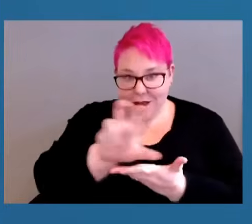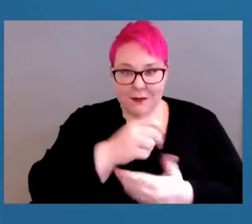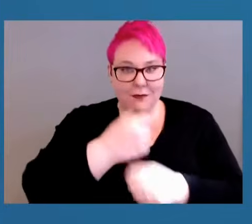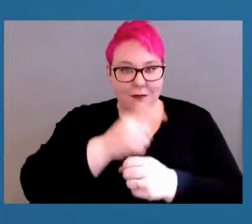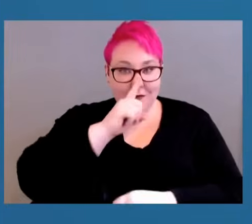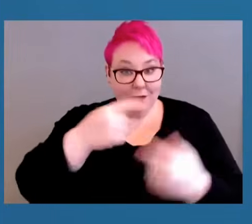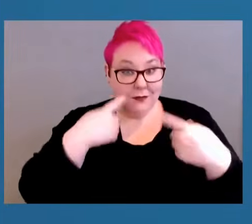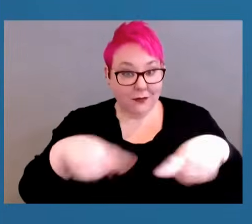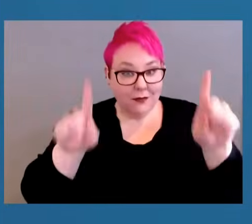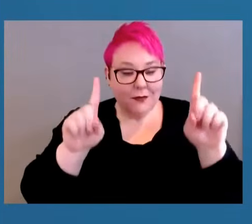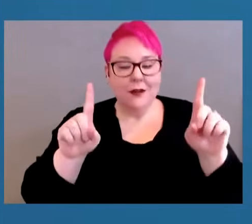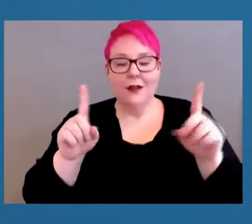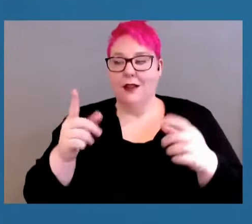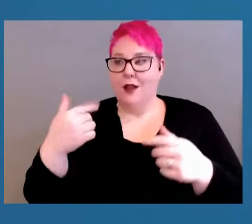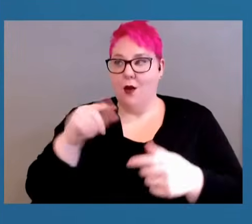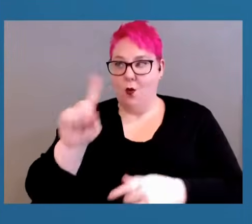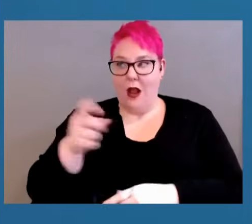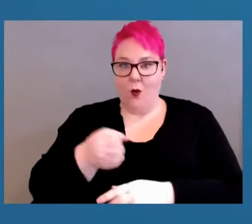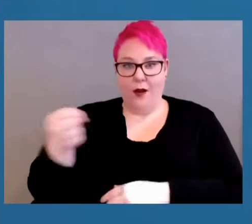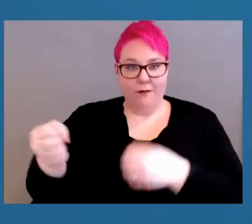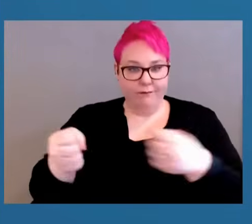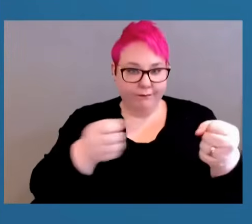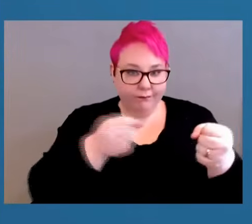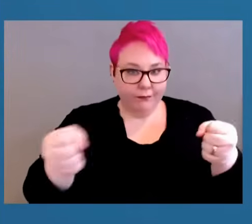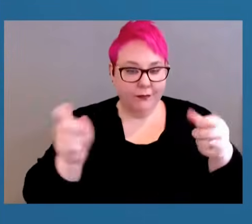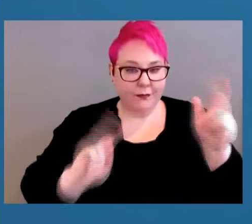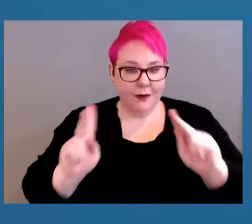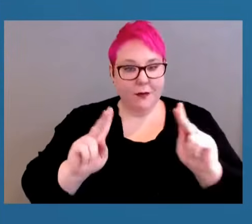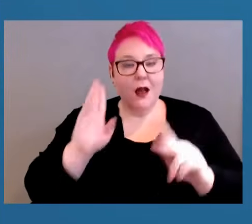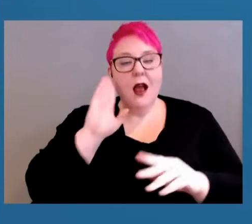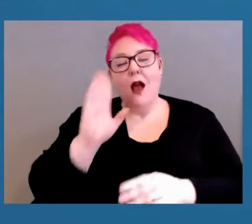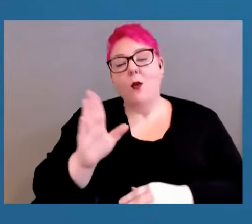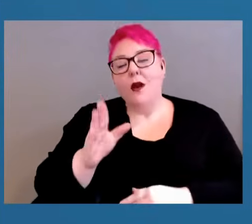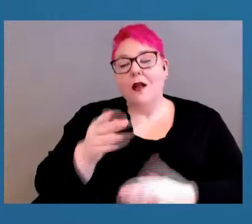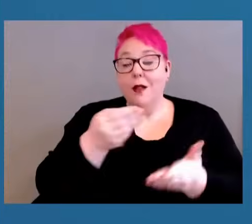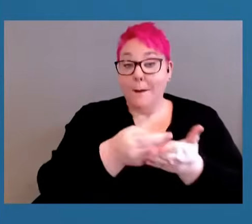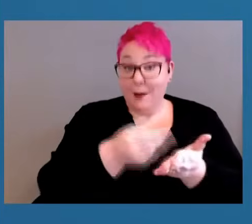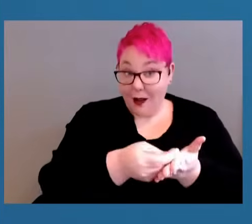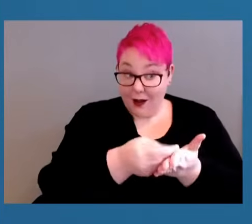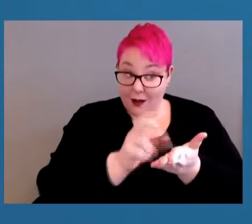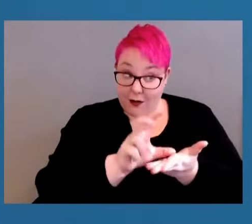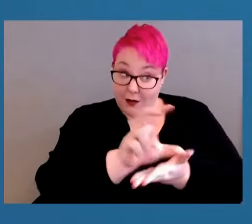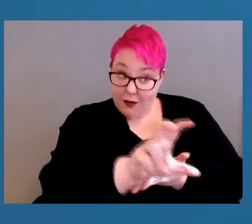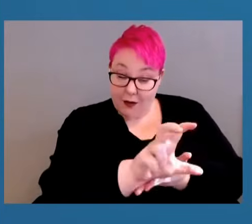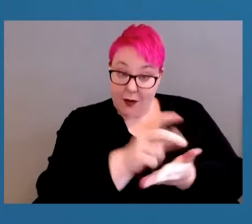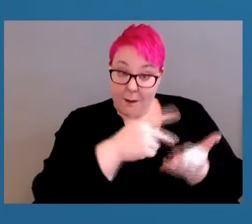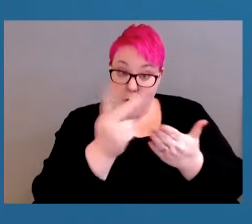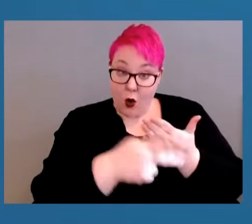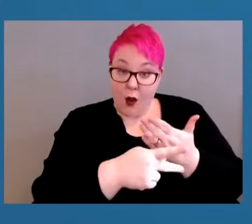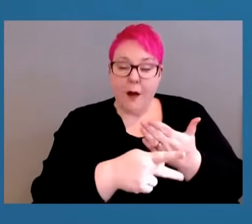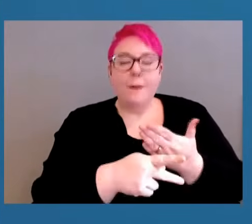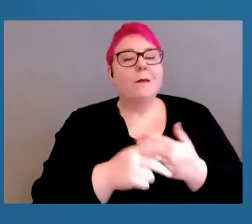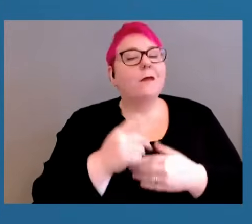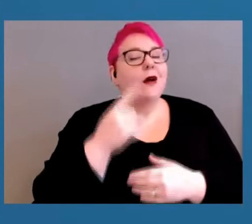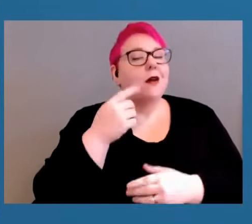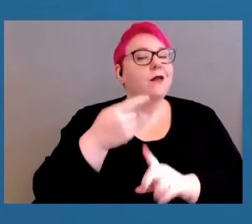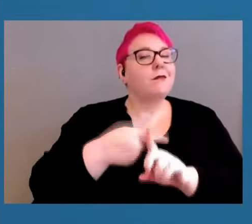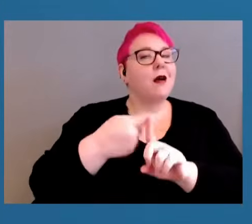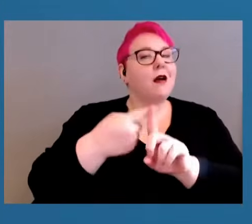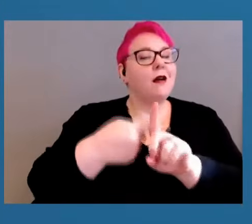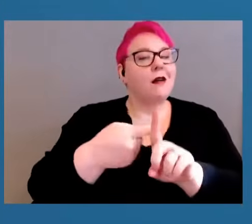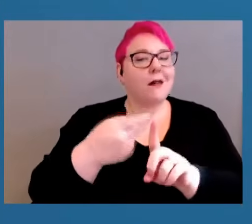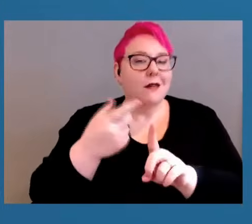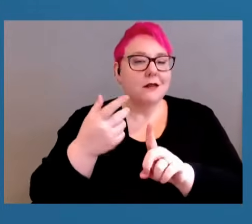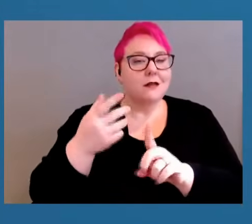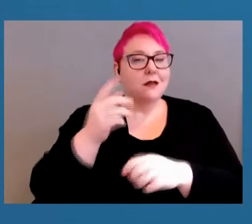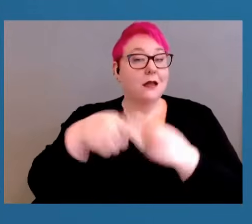deploying individuals. I mean, this is what I'm always doing. I'll put money in a program, but I'm going to step back and say months later, a year later, is it working? This is